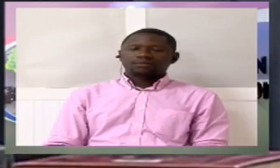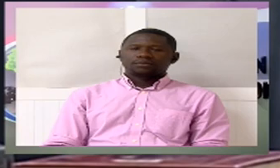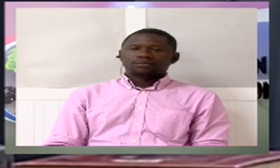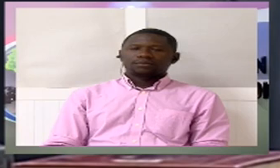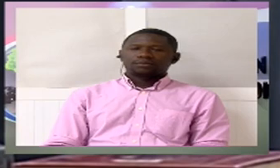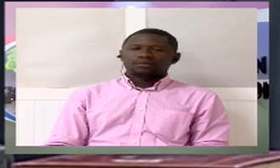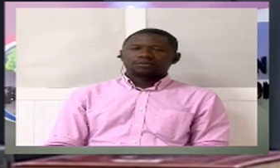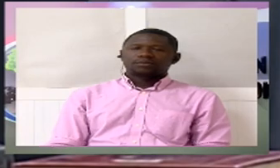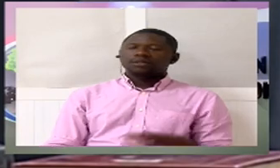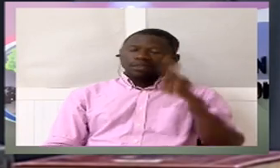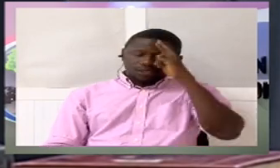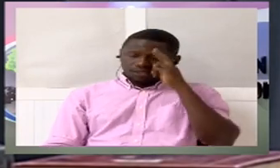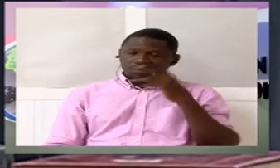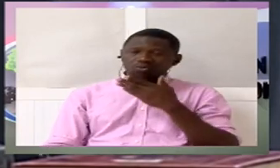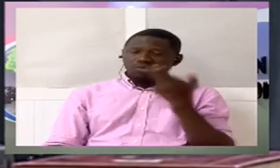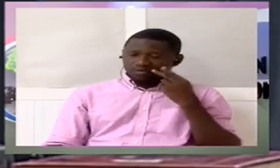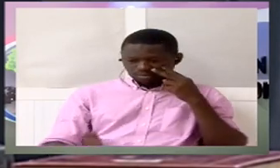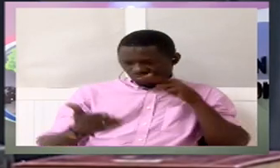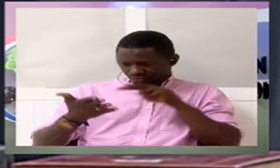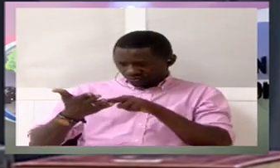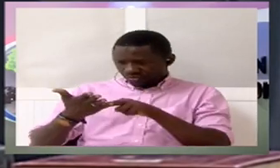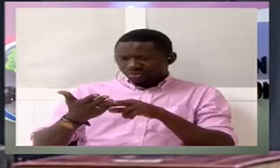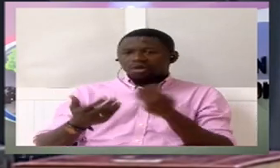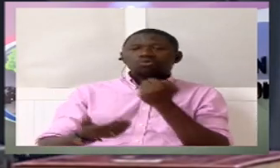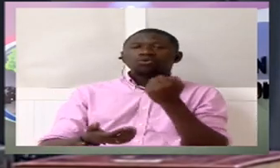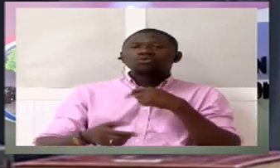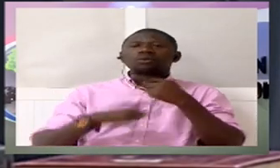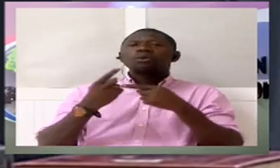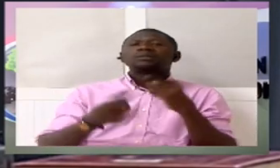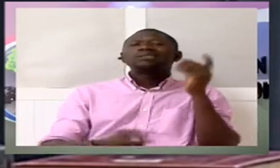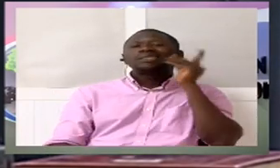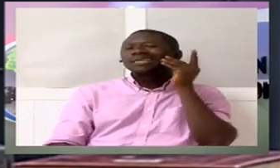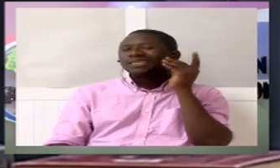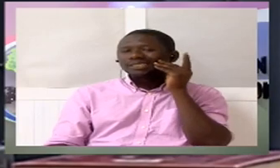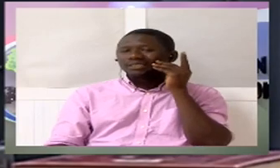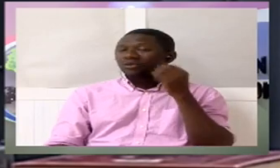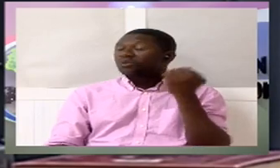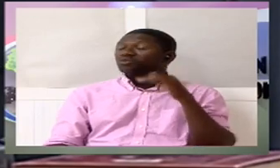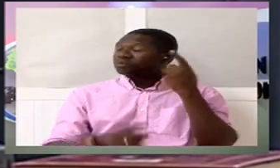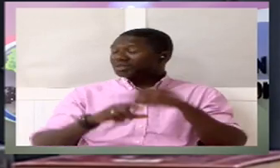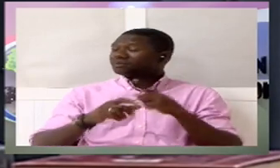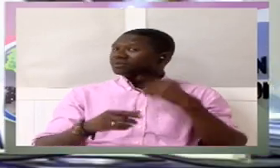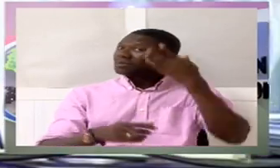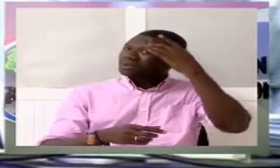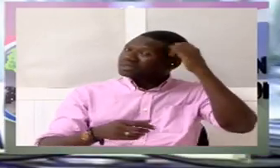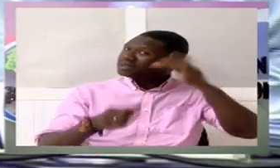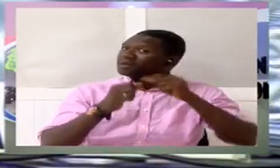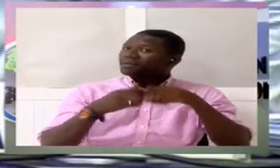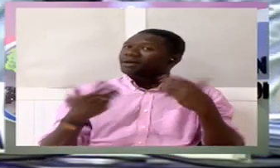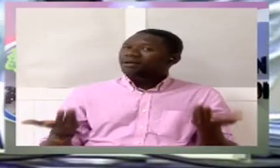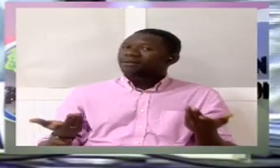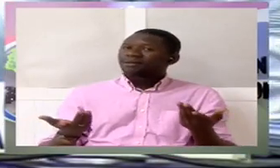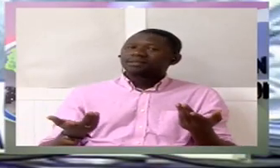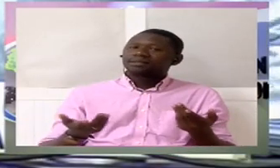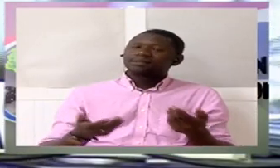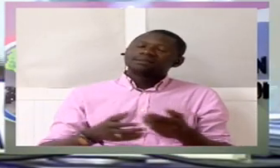nola walati nanka jube. The reason I'm referring to it is because of the dates which I would not be able to remember of it. Don't worry, I would